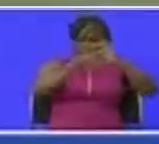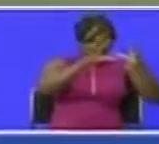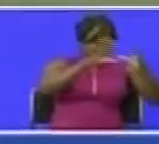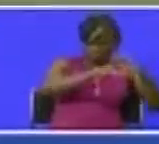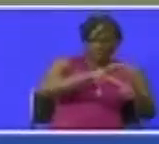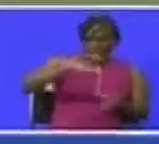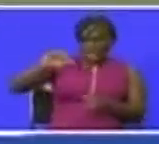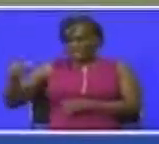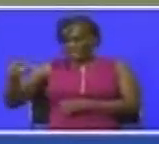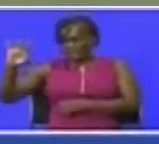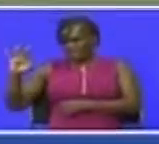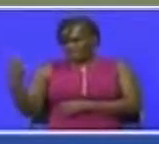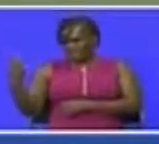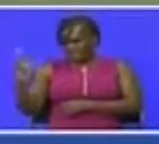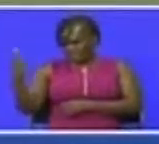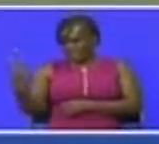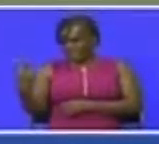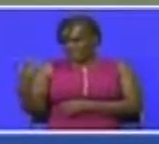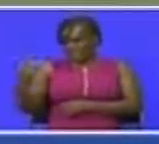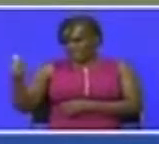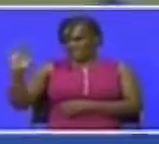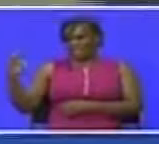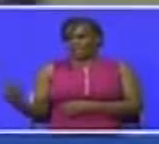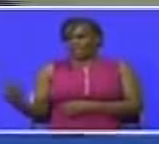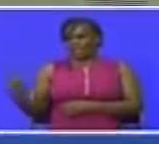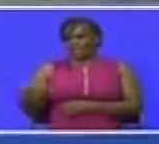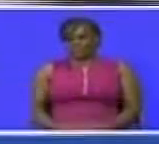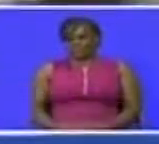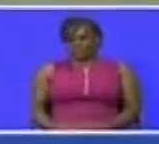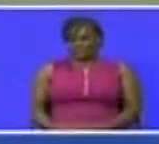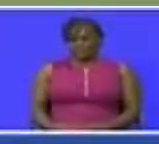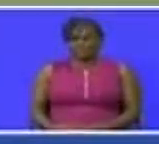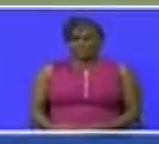Catherine Siokau was second, while Valentine Kibi came in third.